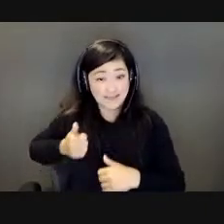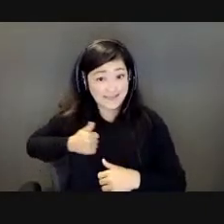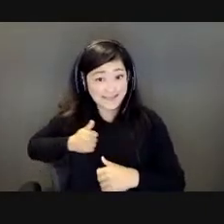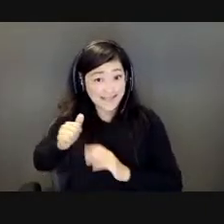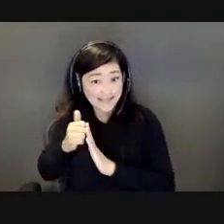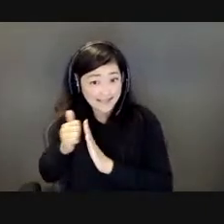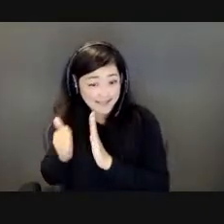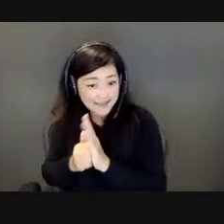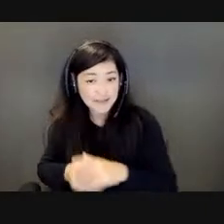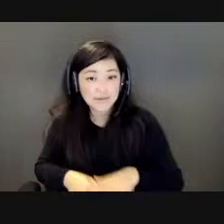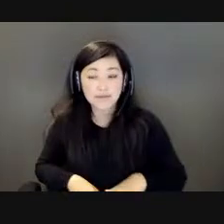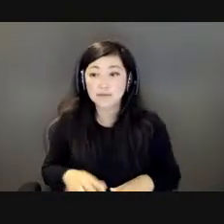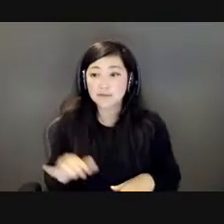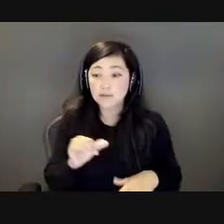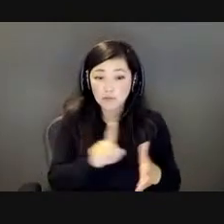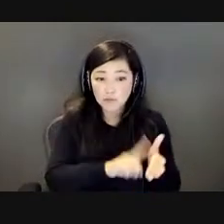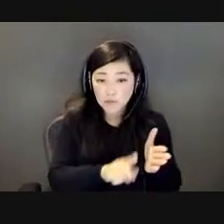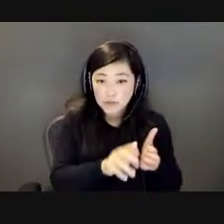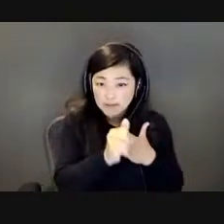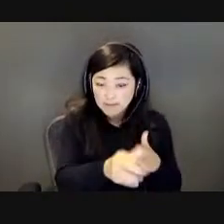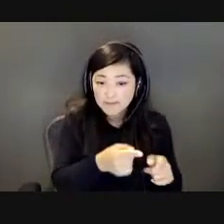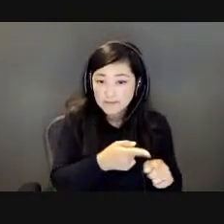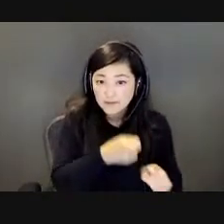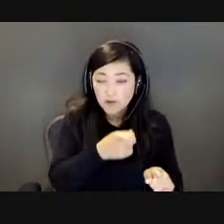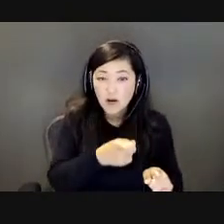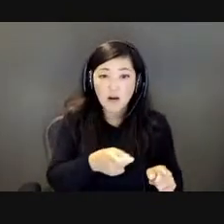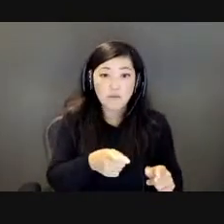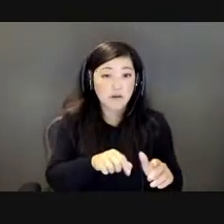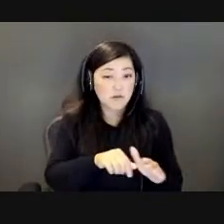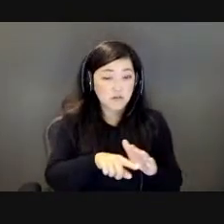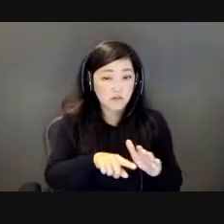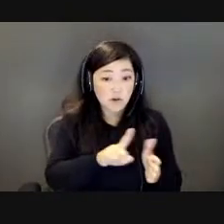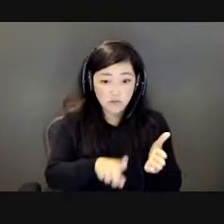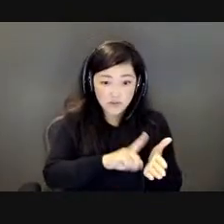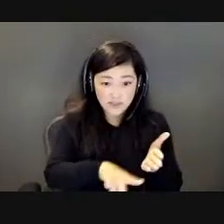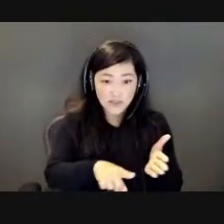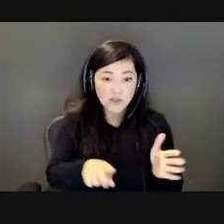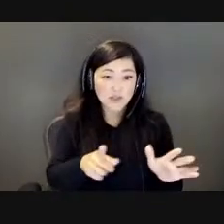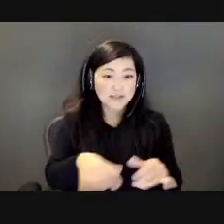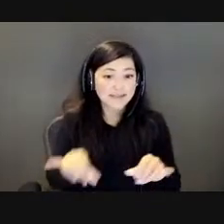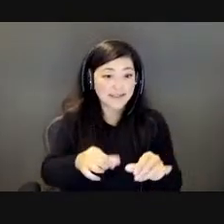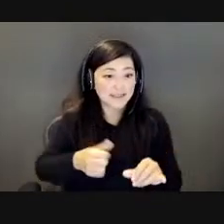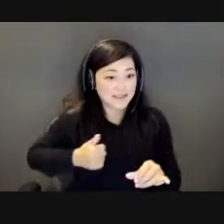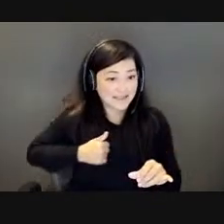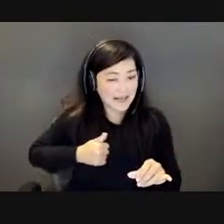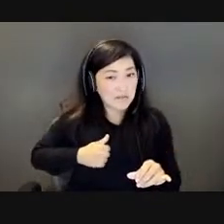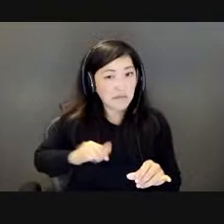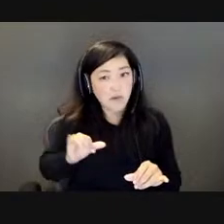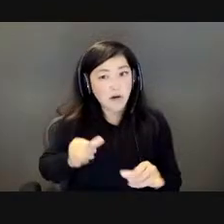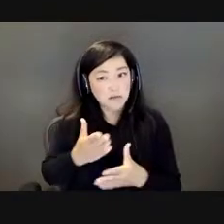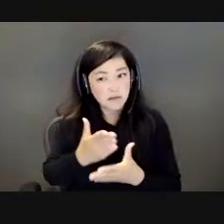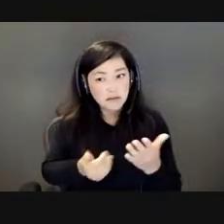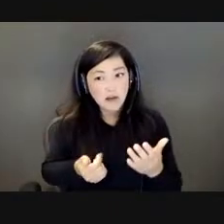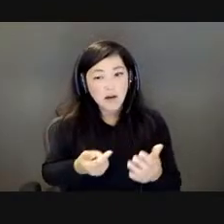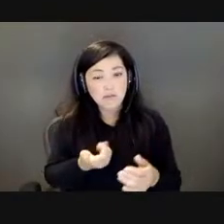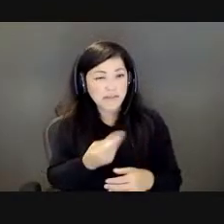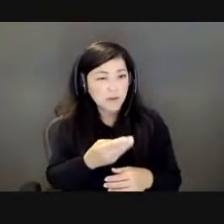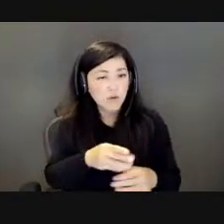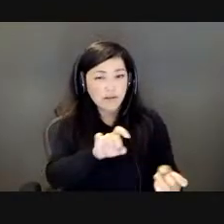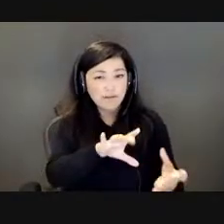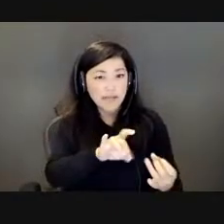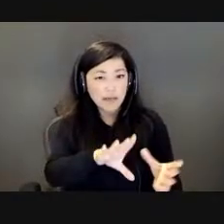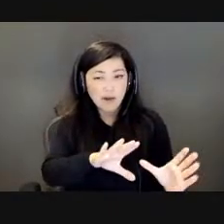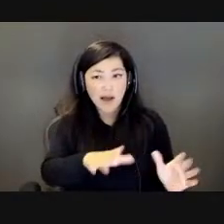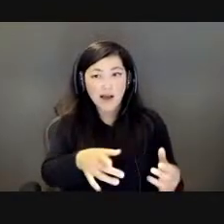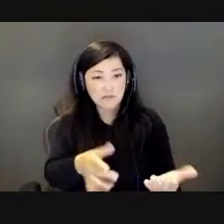through research led by Accessibility Standards Canada, and feedback and consultations. So some of the areas of focus you will see in the